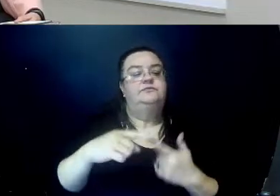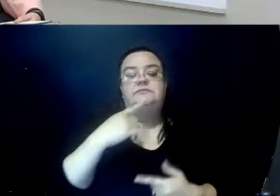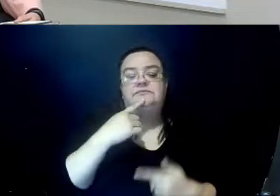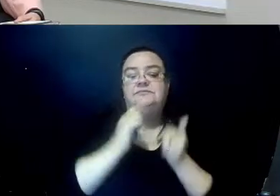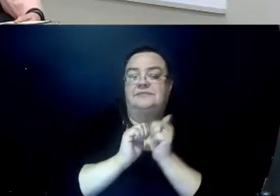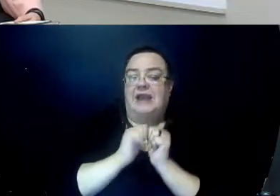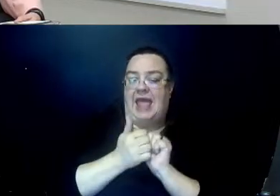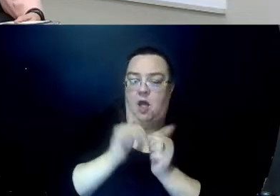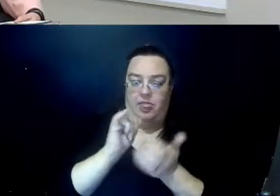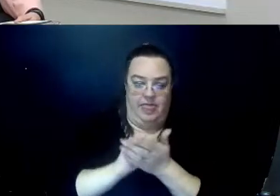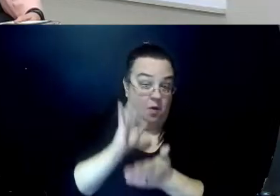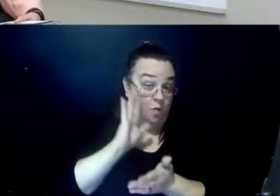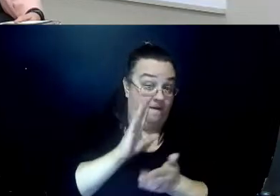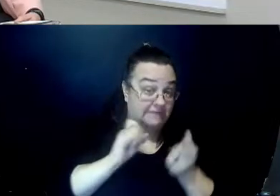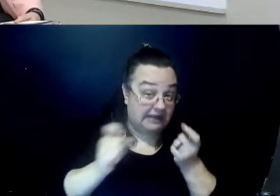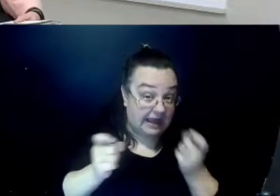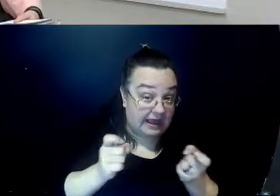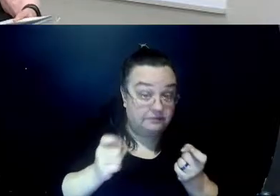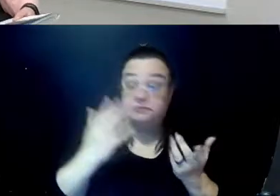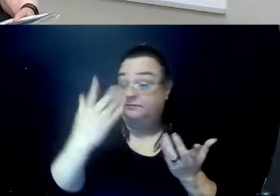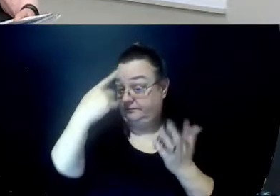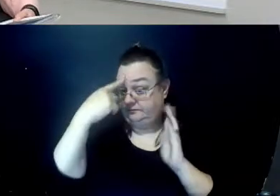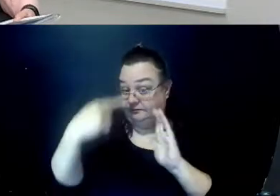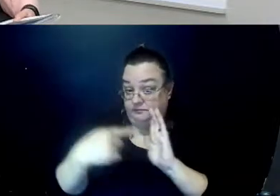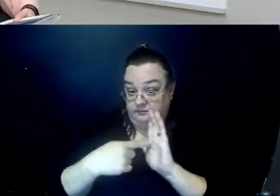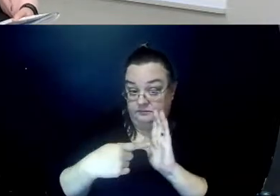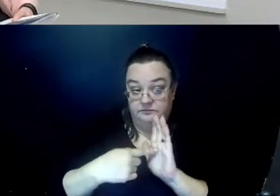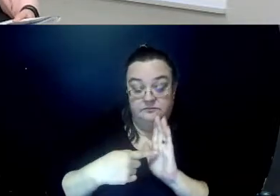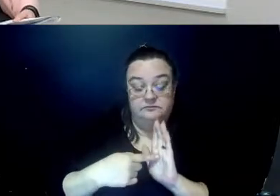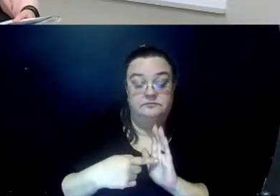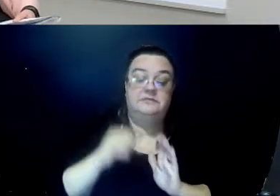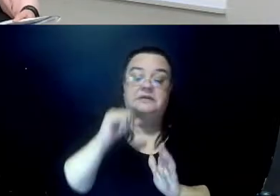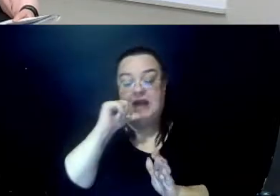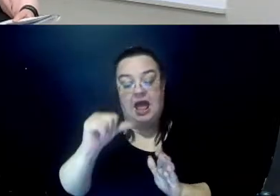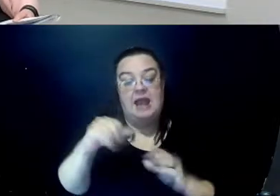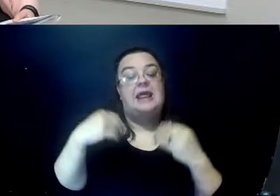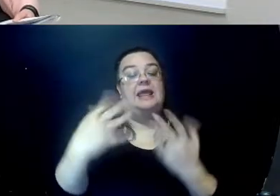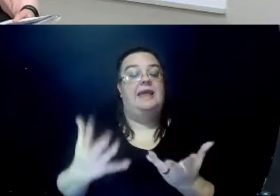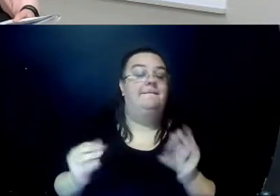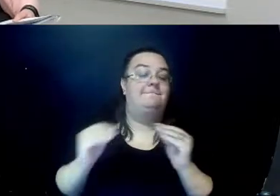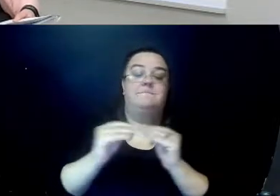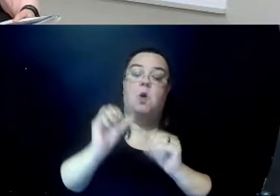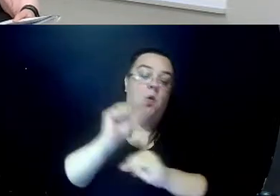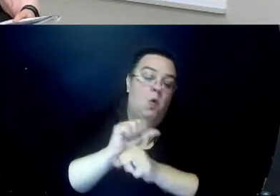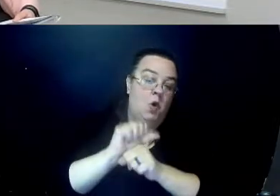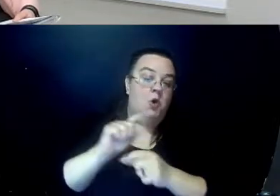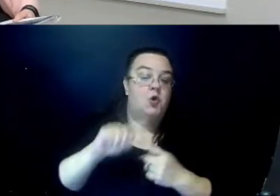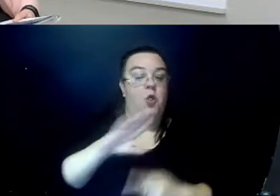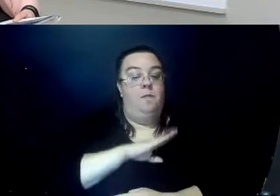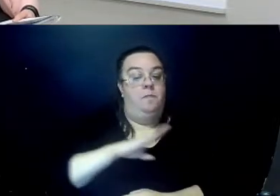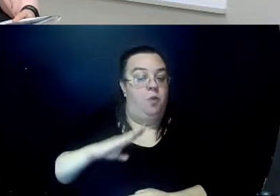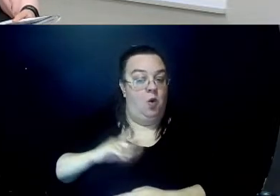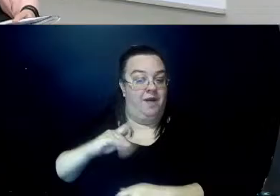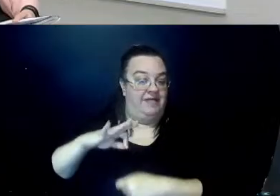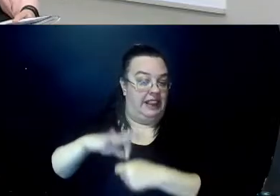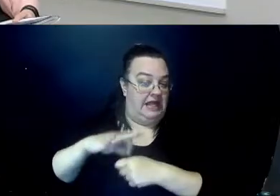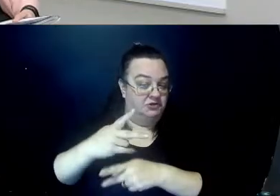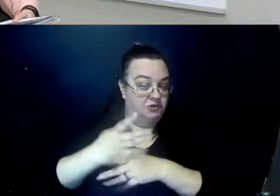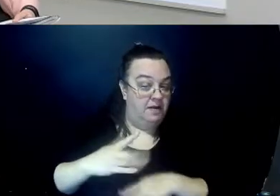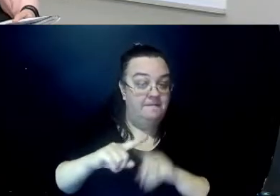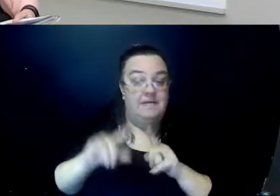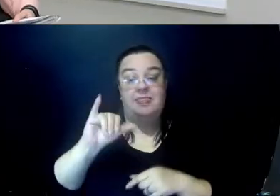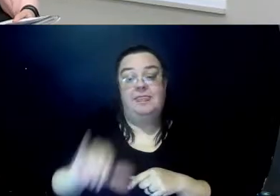be handled. For example, not to make more work on the Board of Election Supervisors, but that